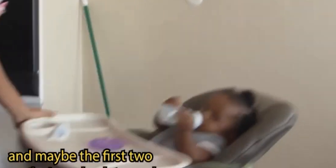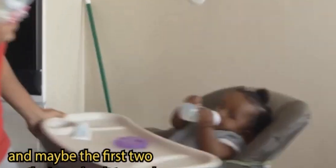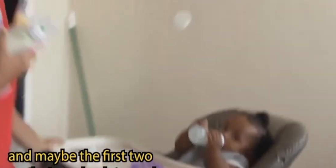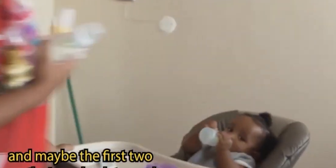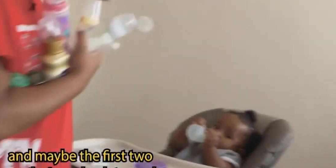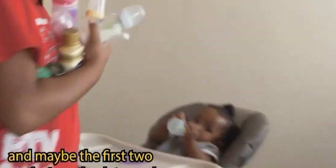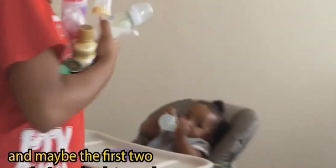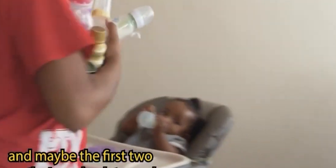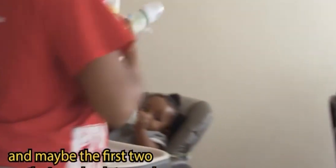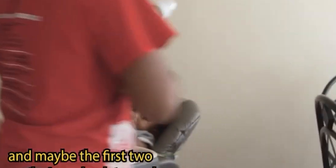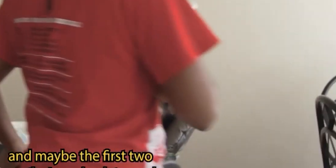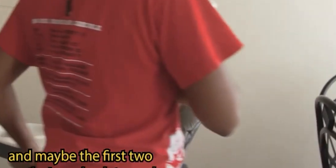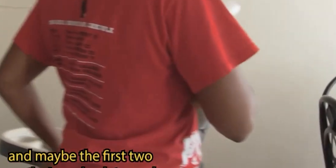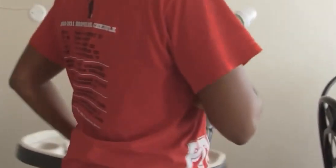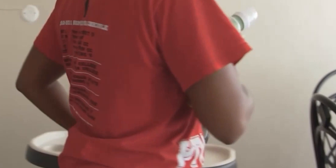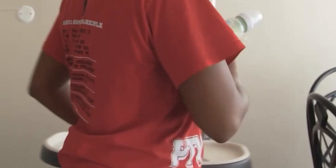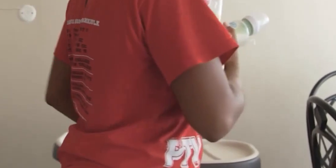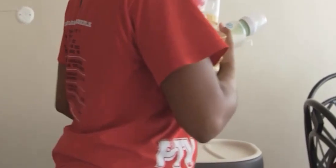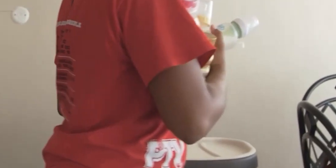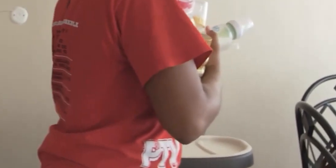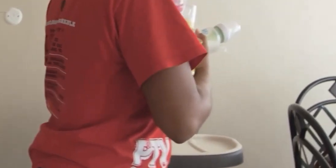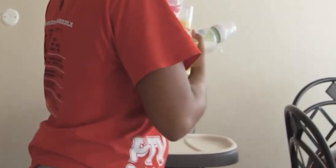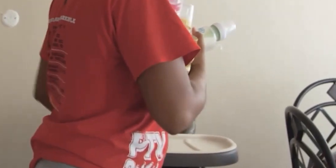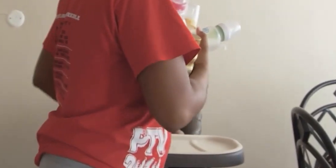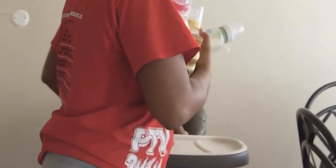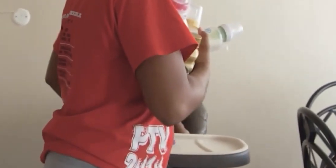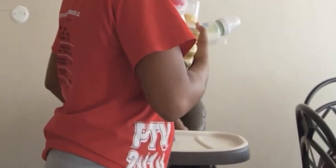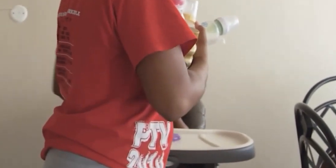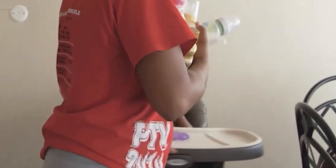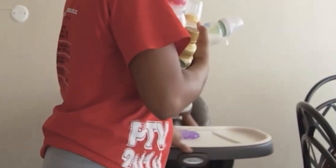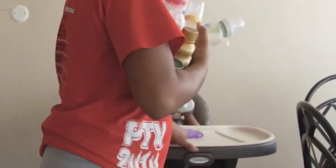maybe the first 2 months I was back to work.